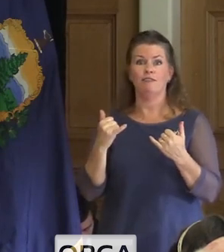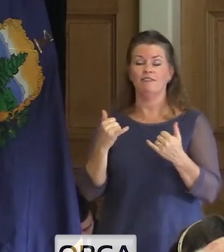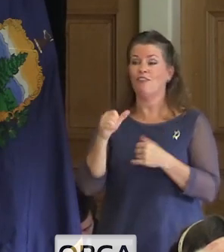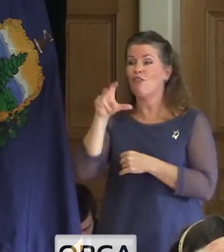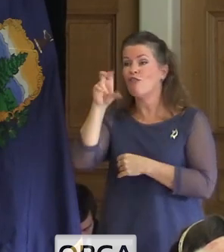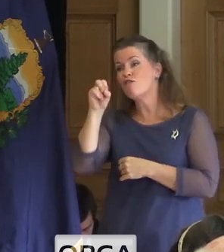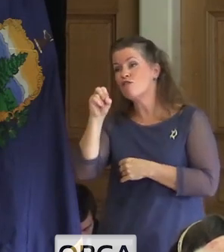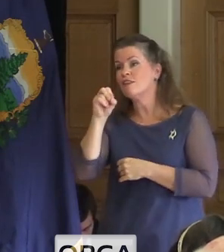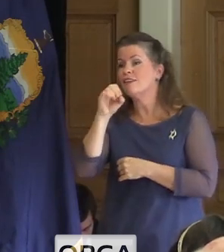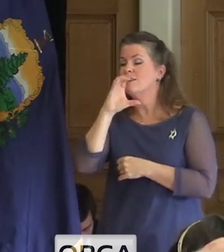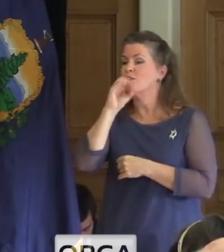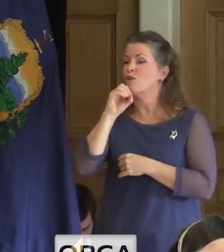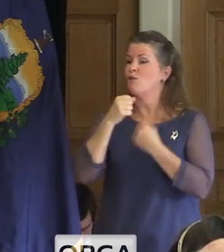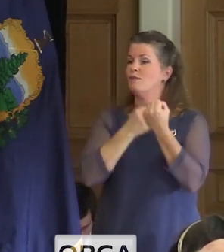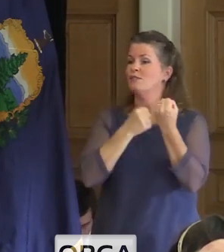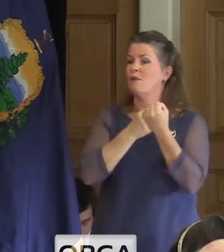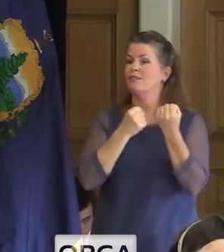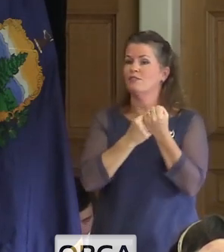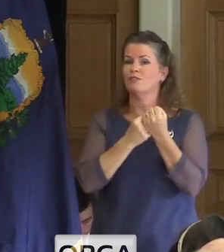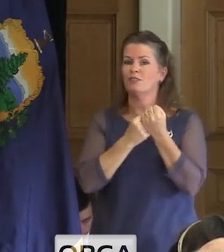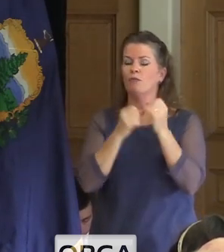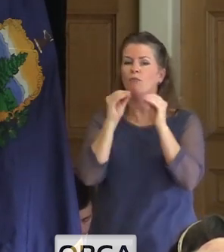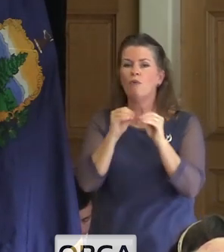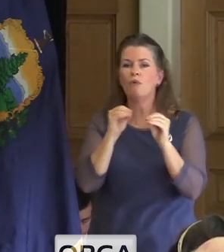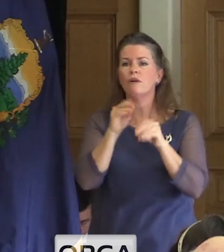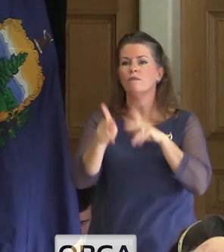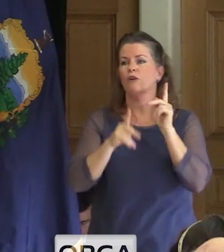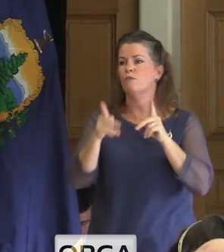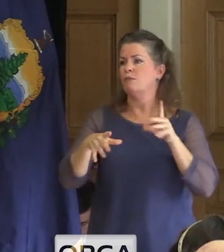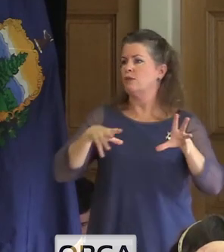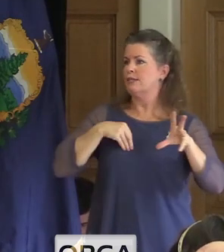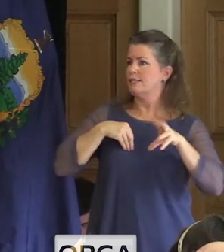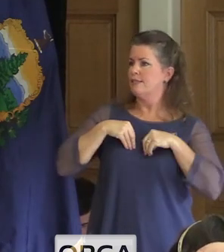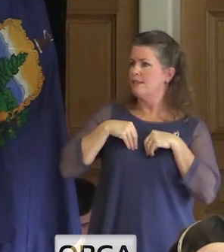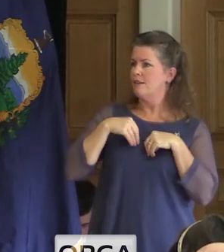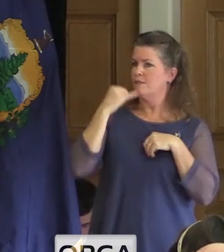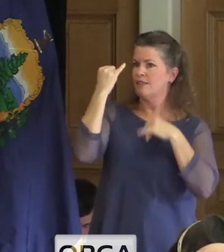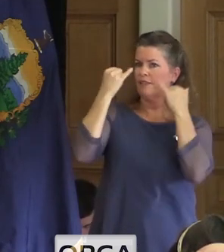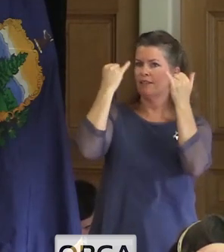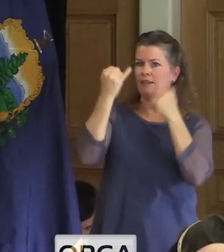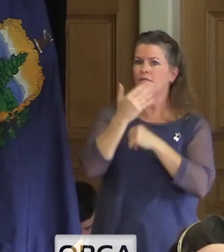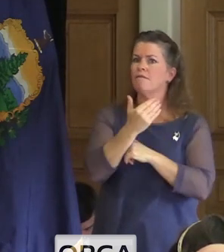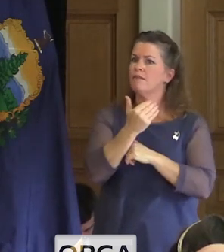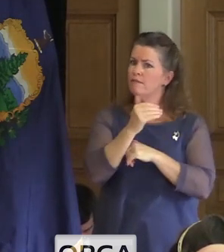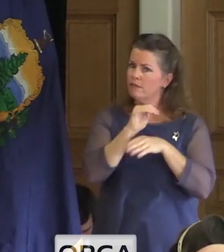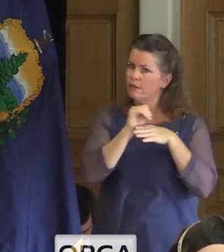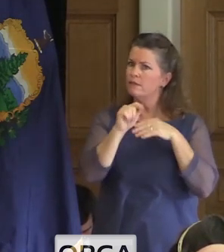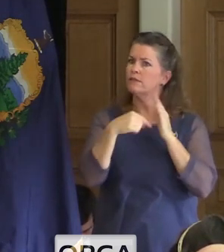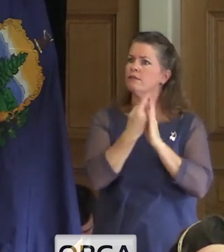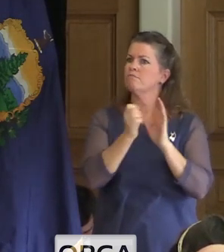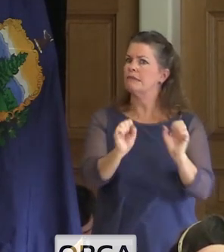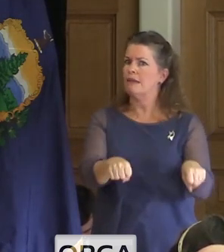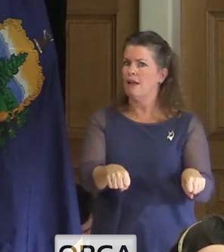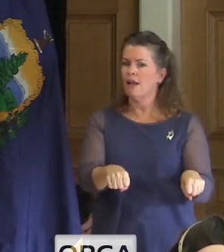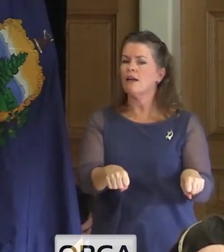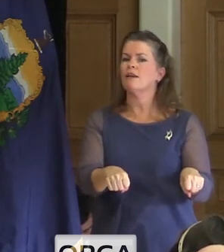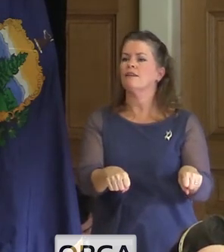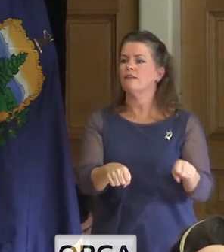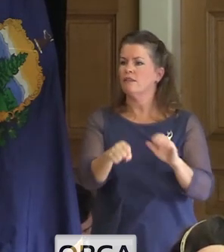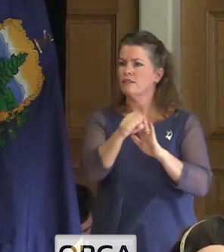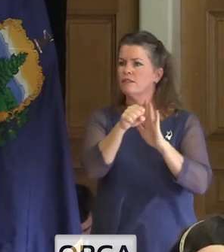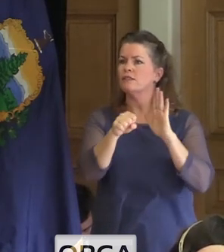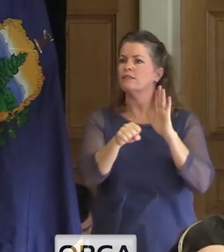co-sponsors. More importantly, all over this country, states and cities are moving toward